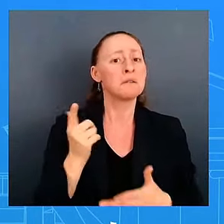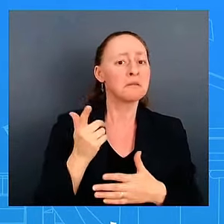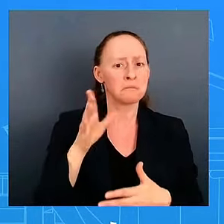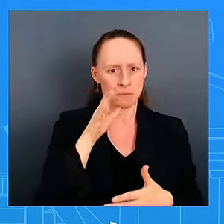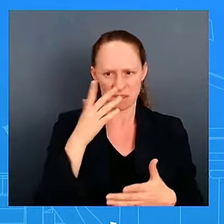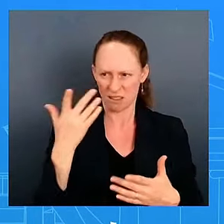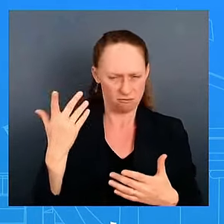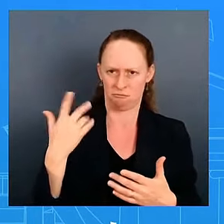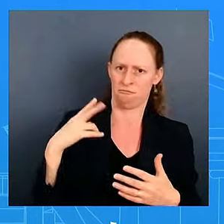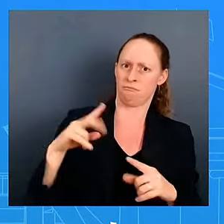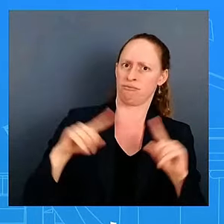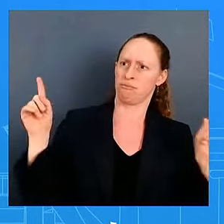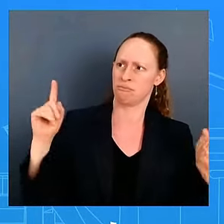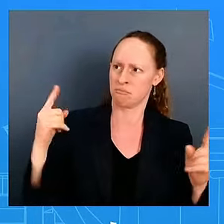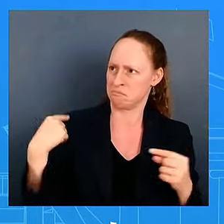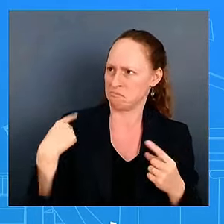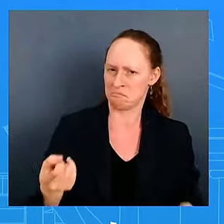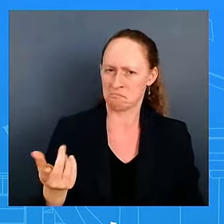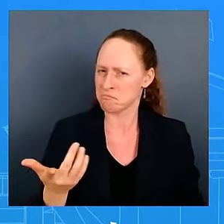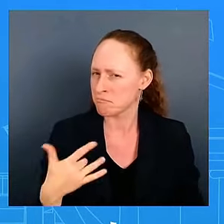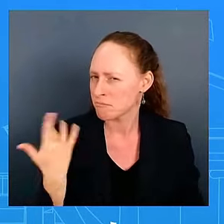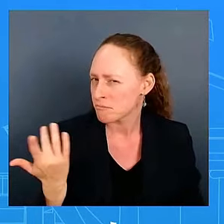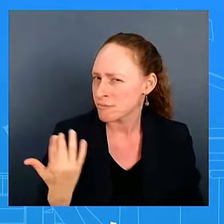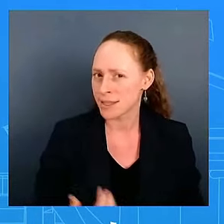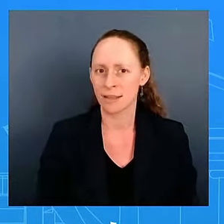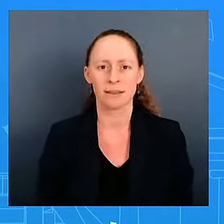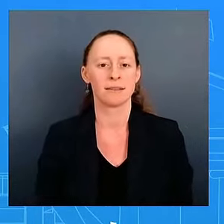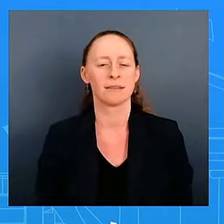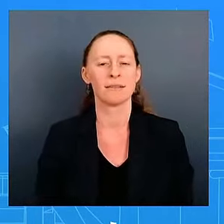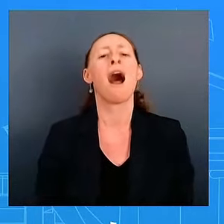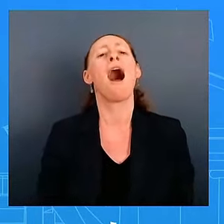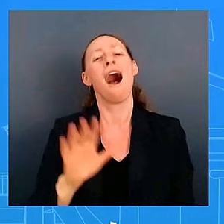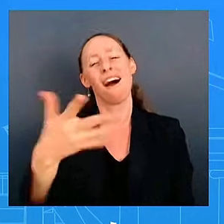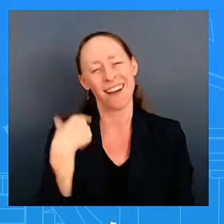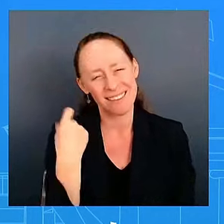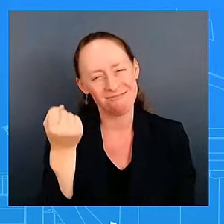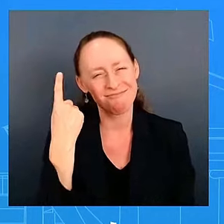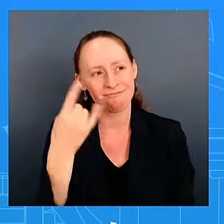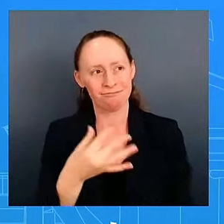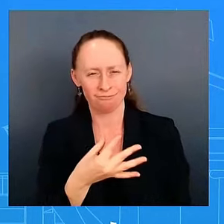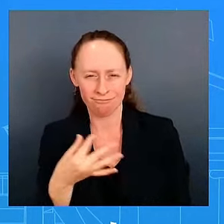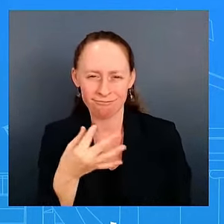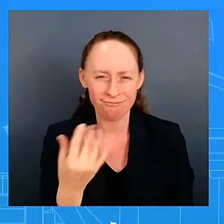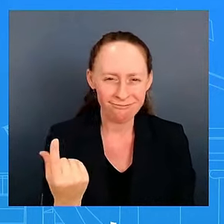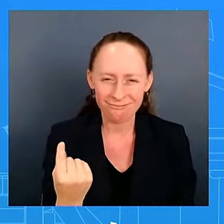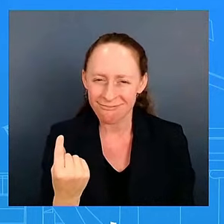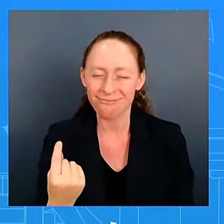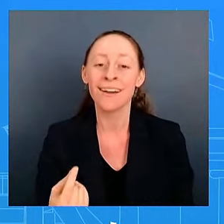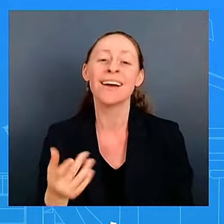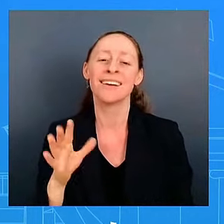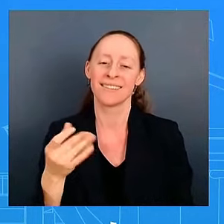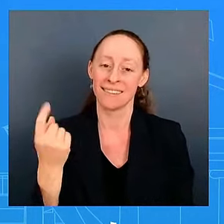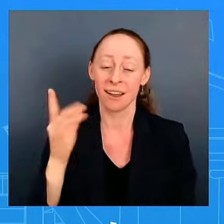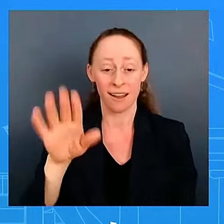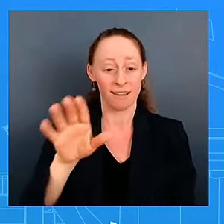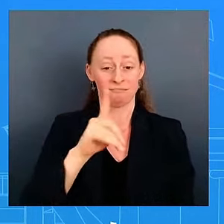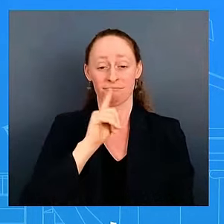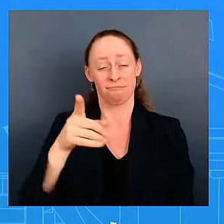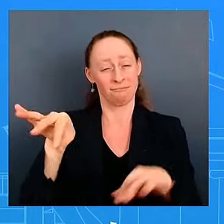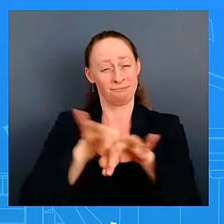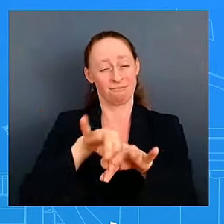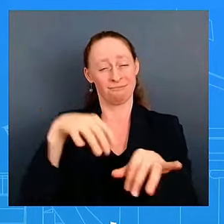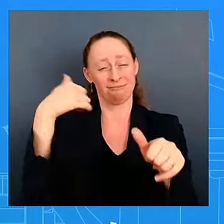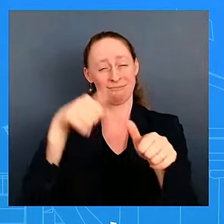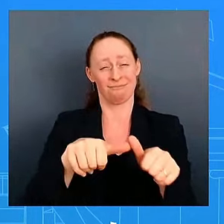there's anything specific. This is something that he wanted to do. And if you think about it, you know, he's been on the road a